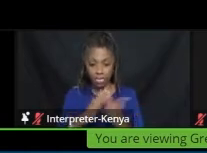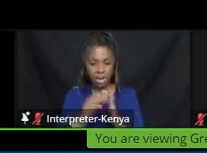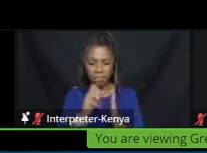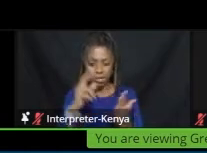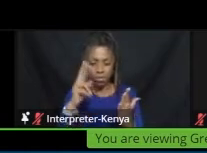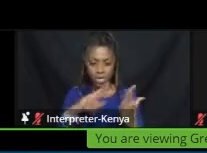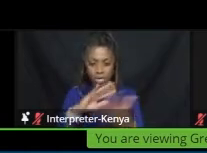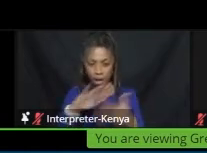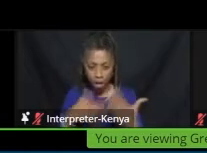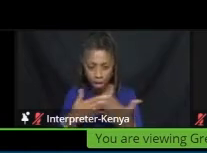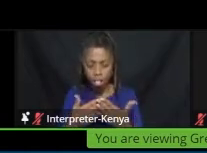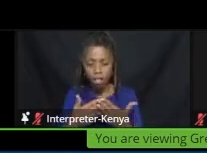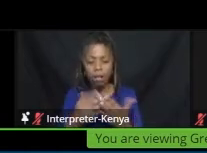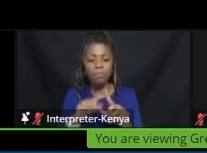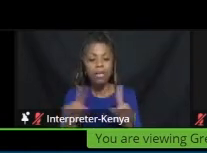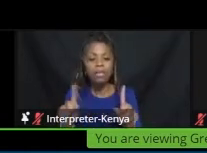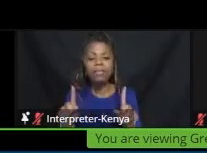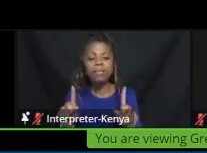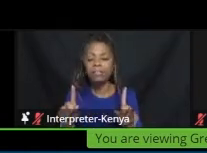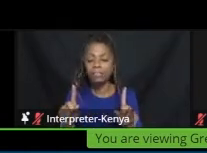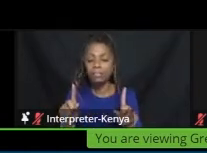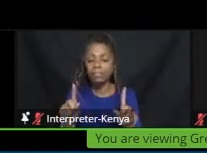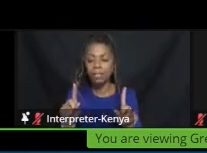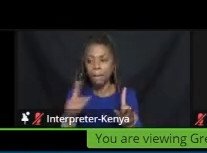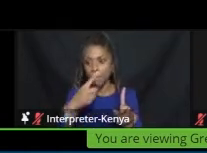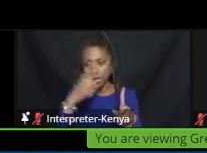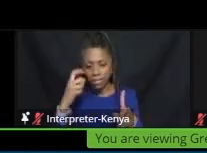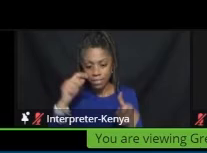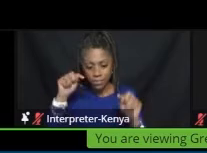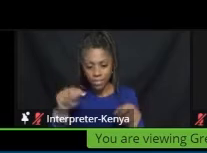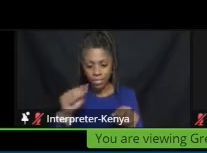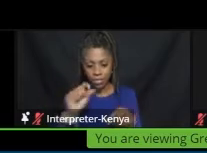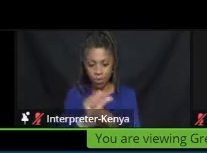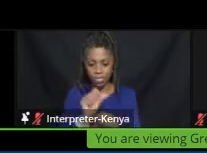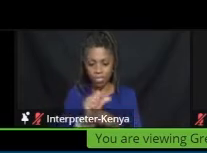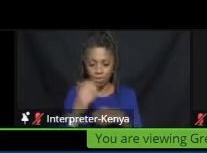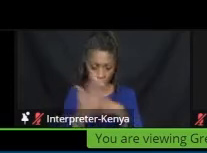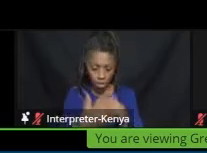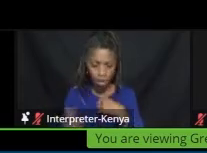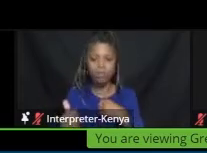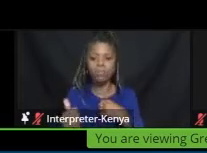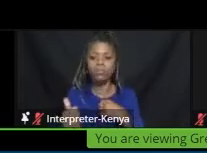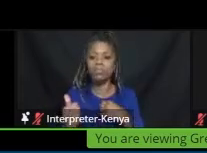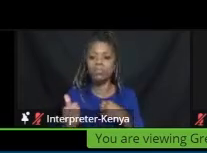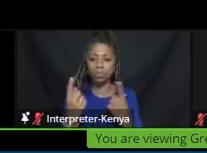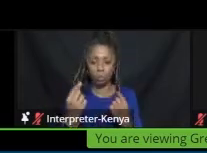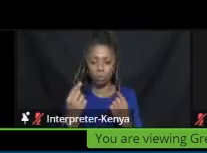but much like last time, because of the work that we are charged to do, I want us to